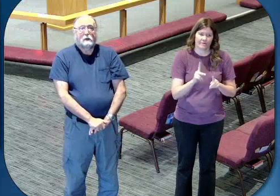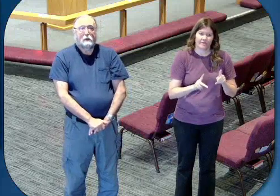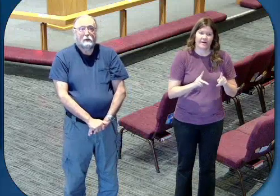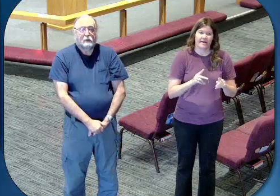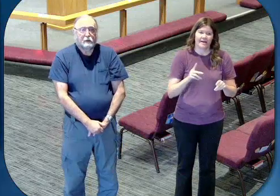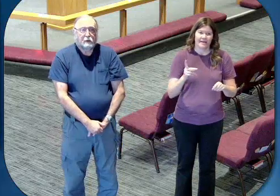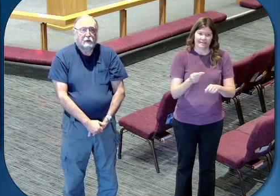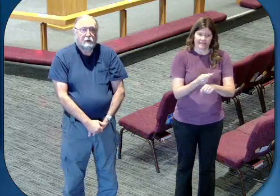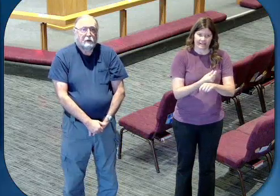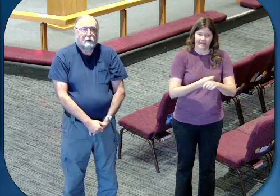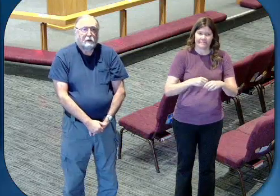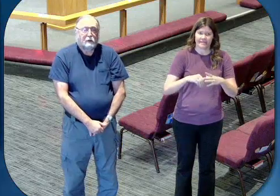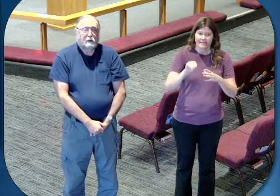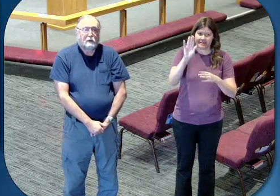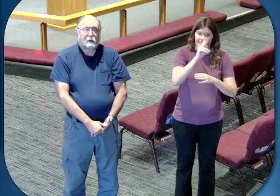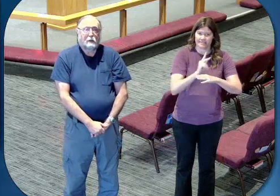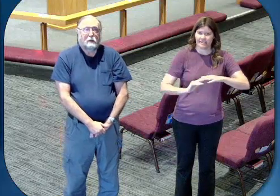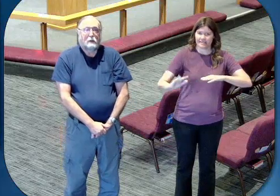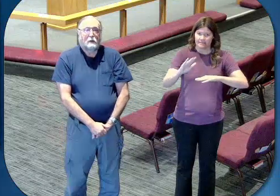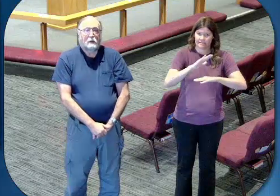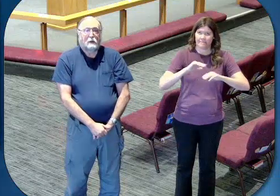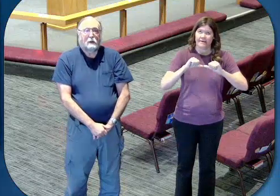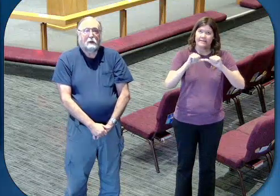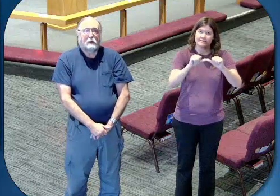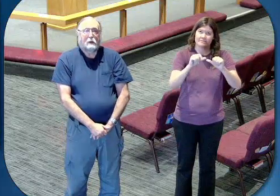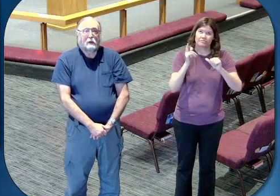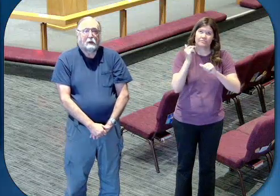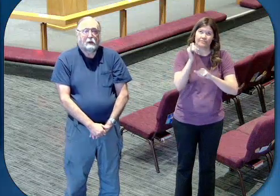his kingdom, which has no end.